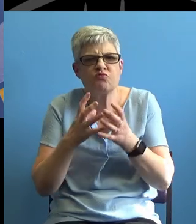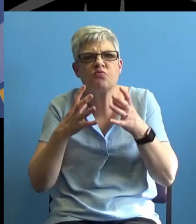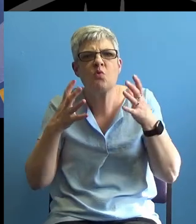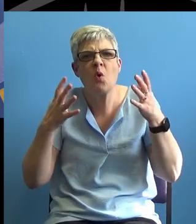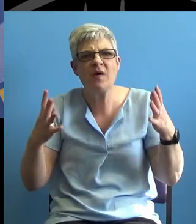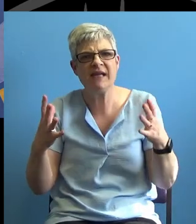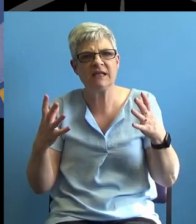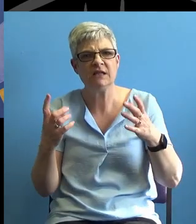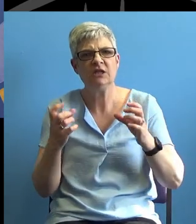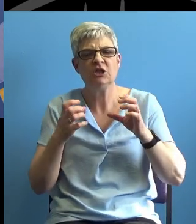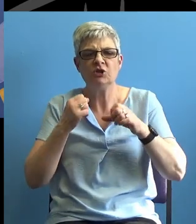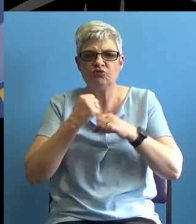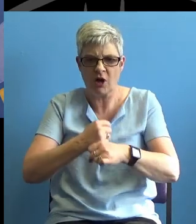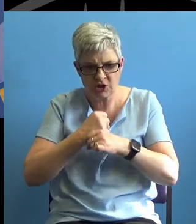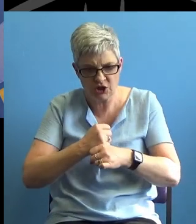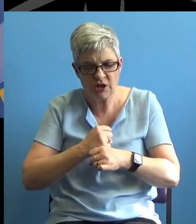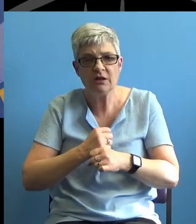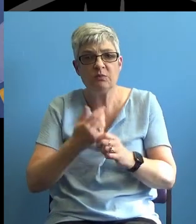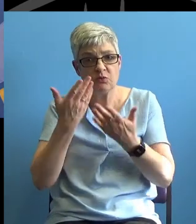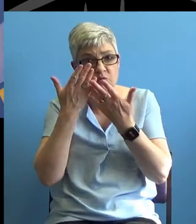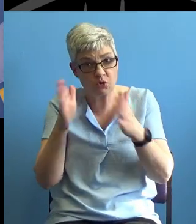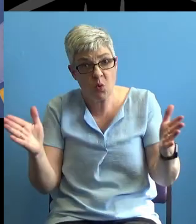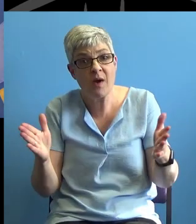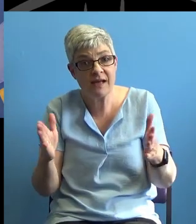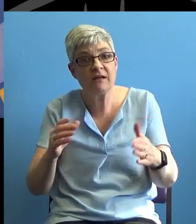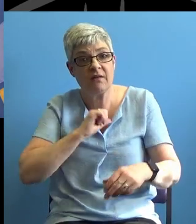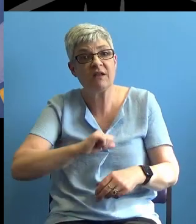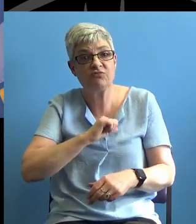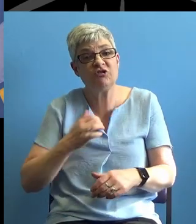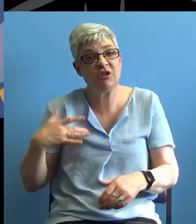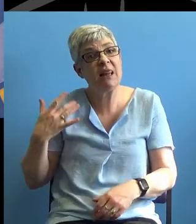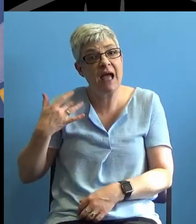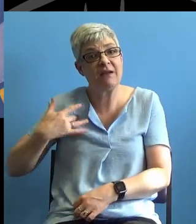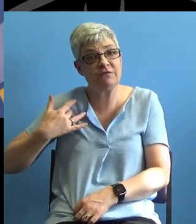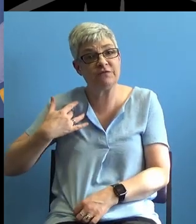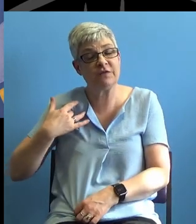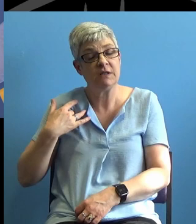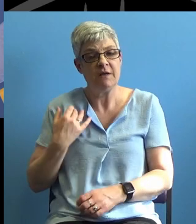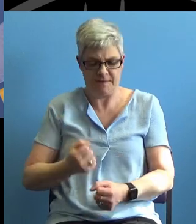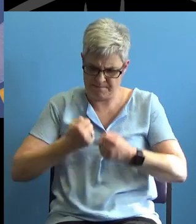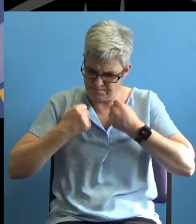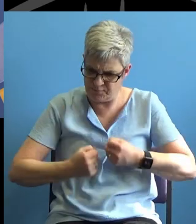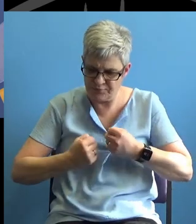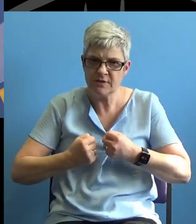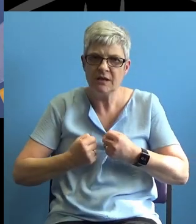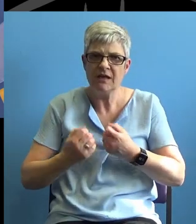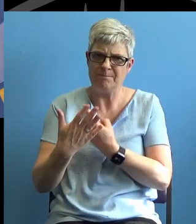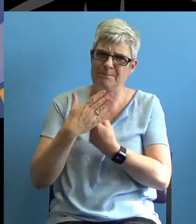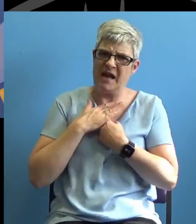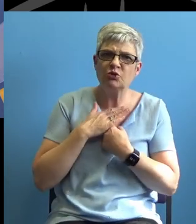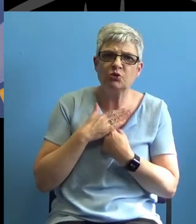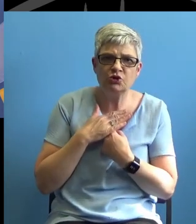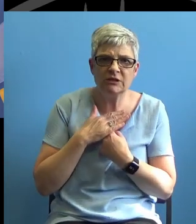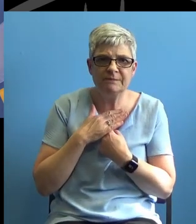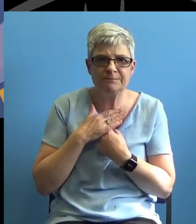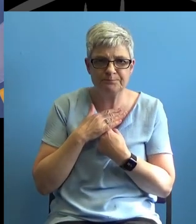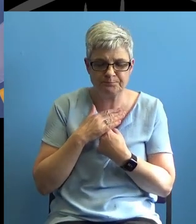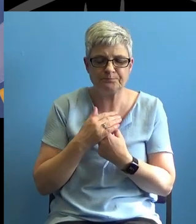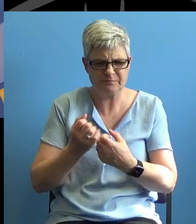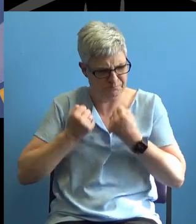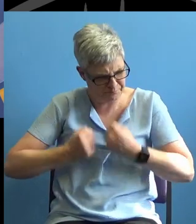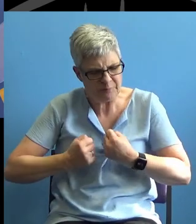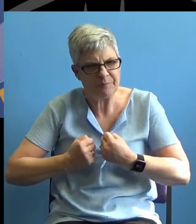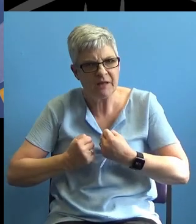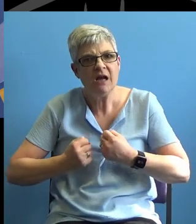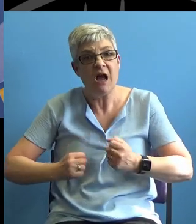and characteristics of the Christian life in the way that they were living. And they'd stood firm against persecution, and in fact